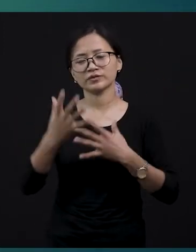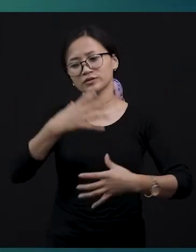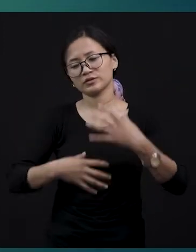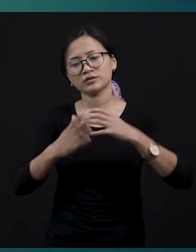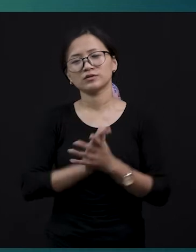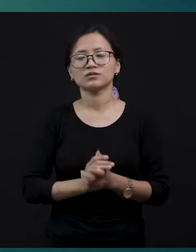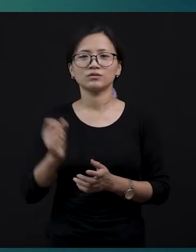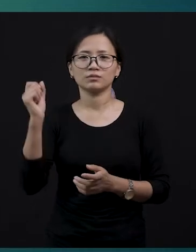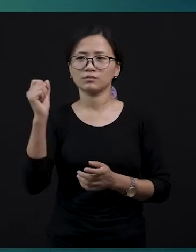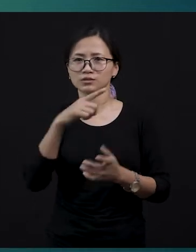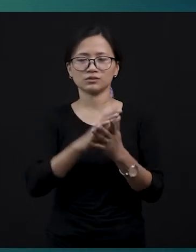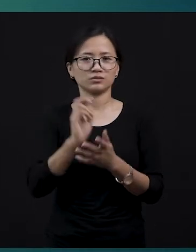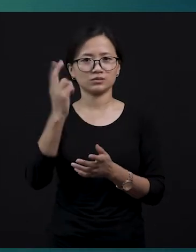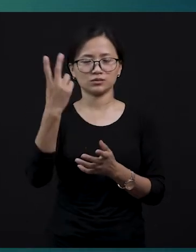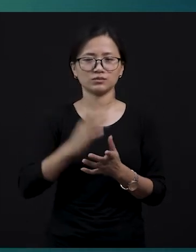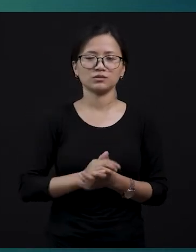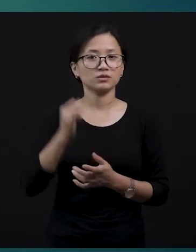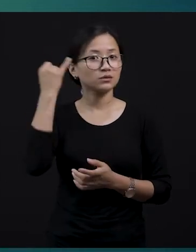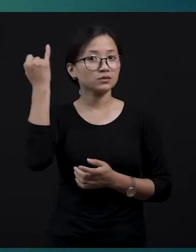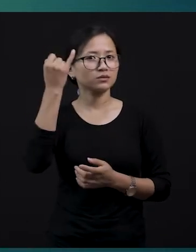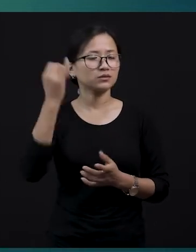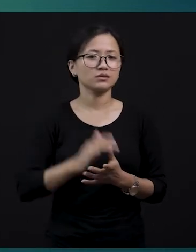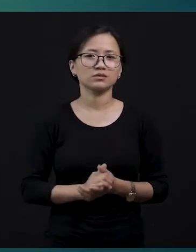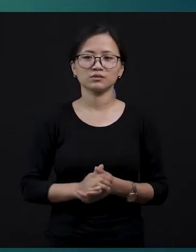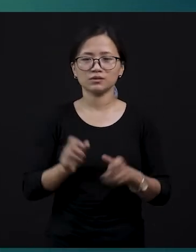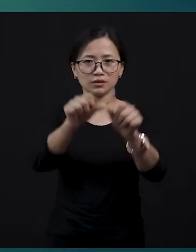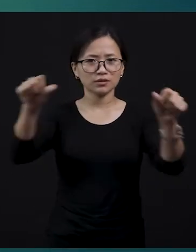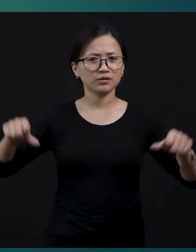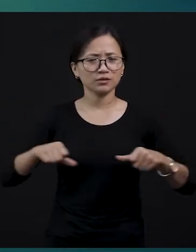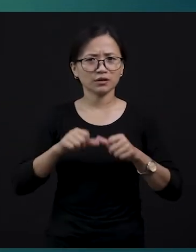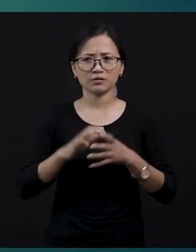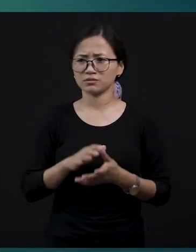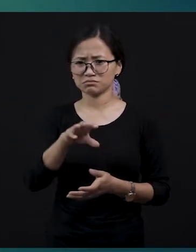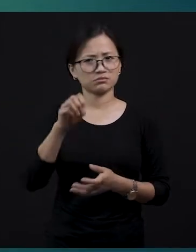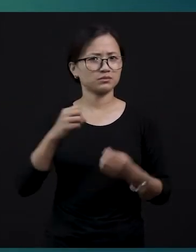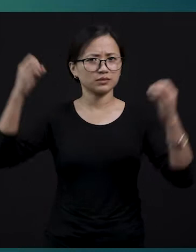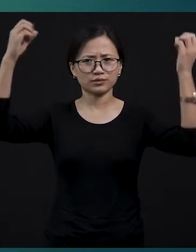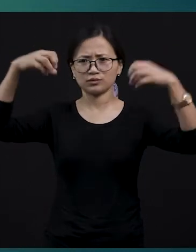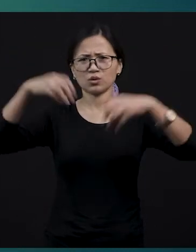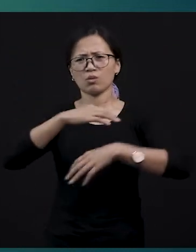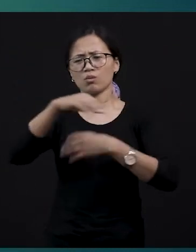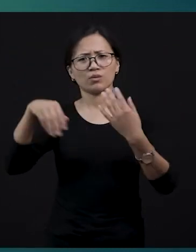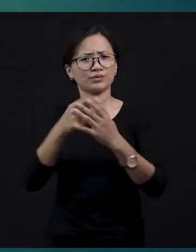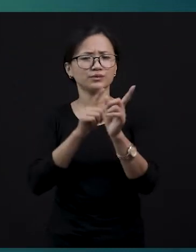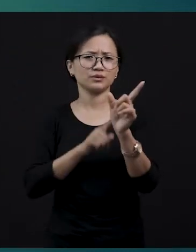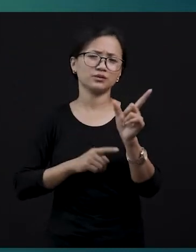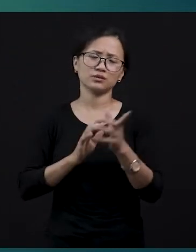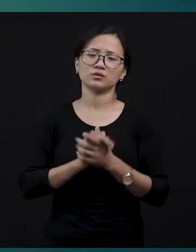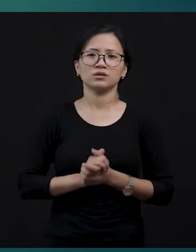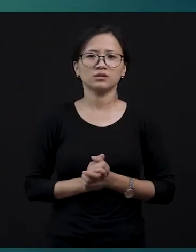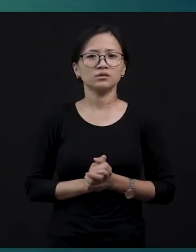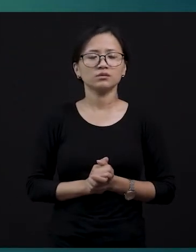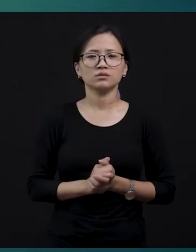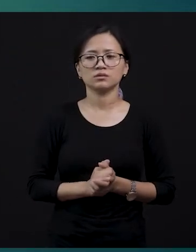rain for a month or two. So imagine an area not getting rainfall for the whole year, for the entire